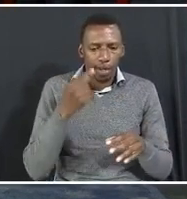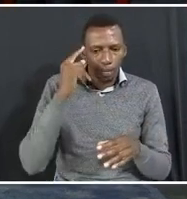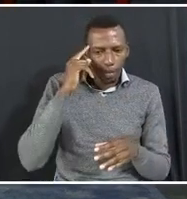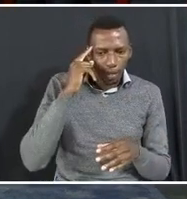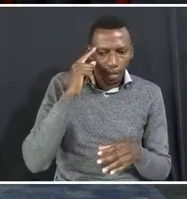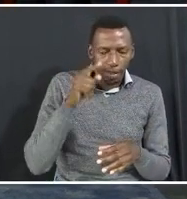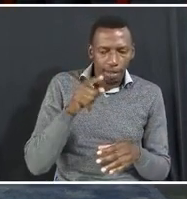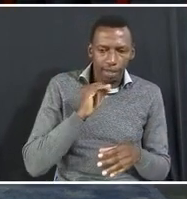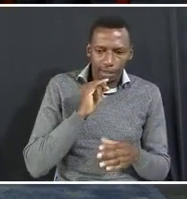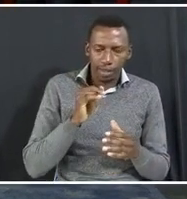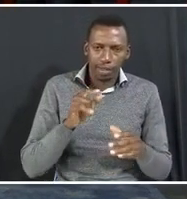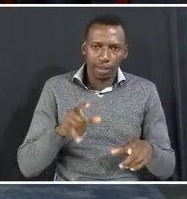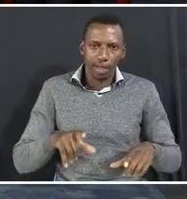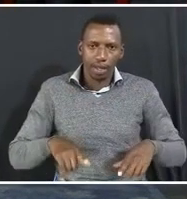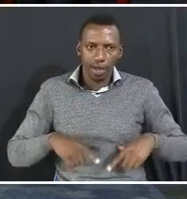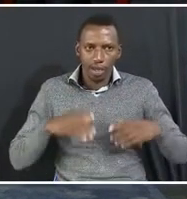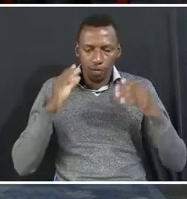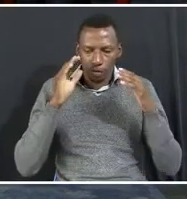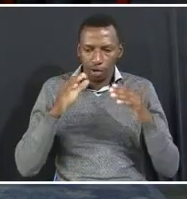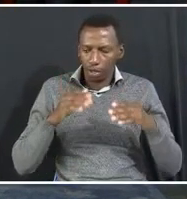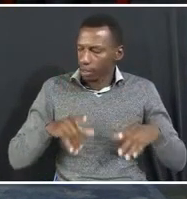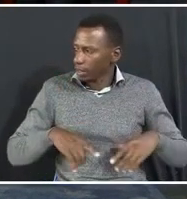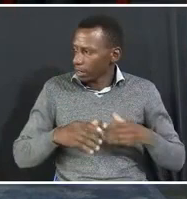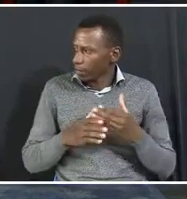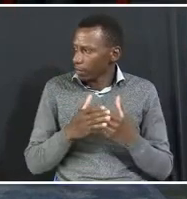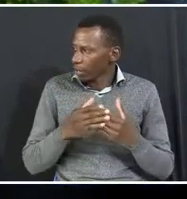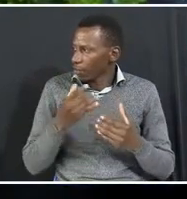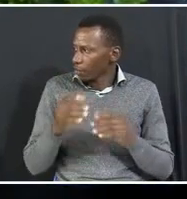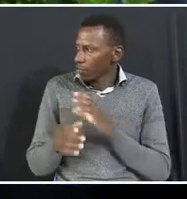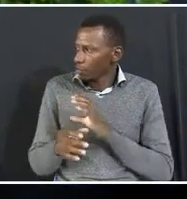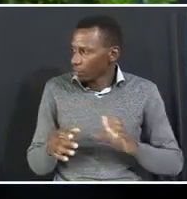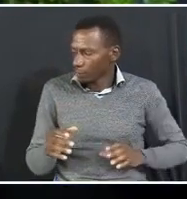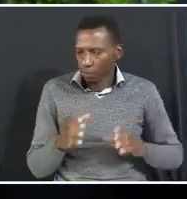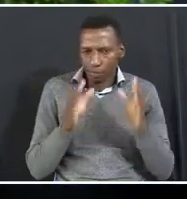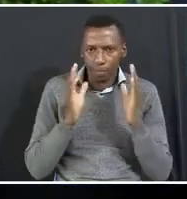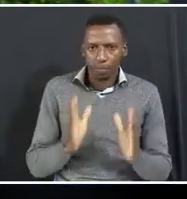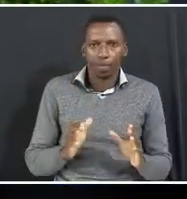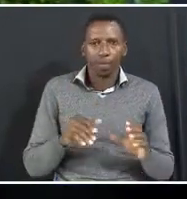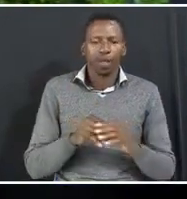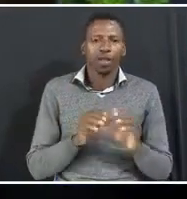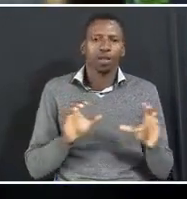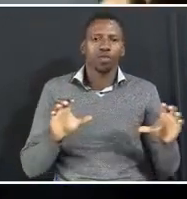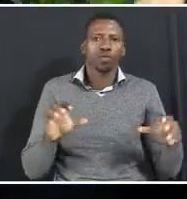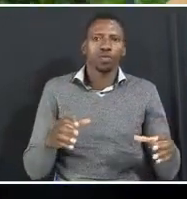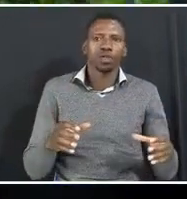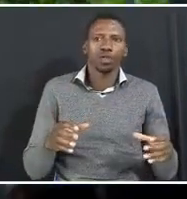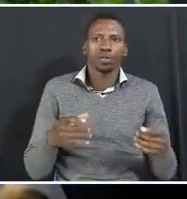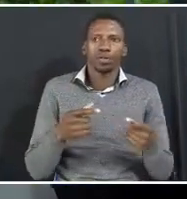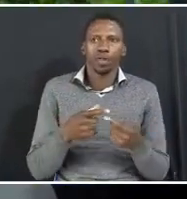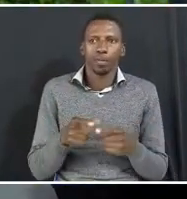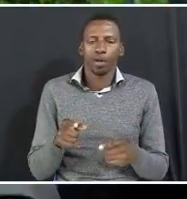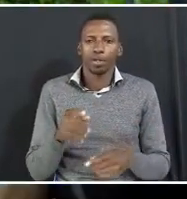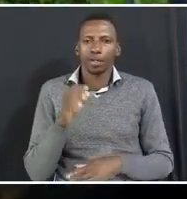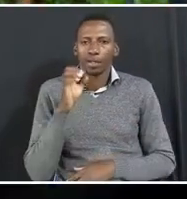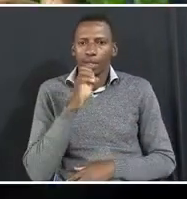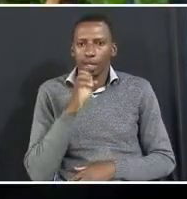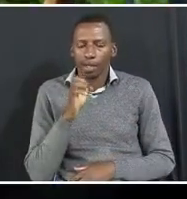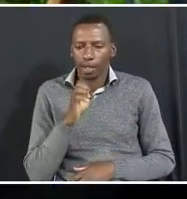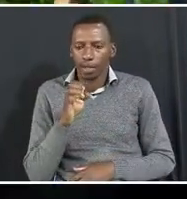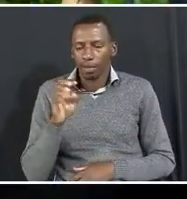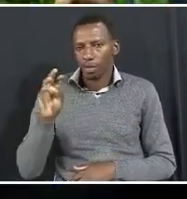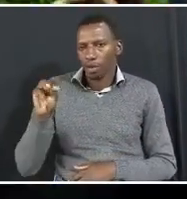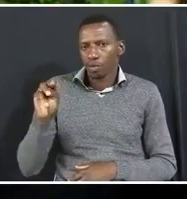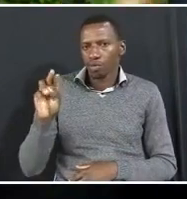at the welfare of Christians in the community. But then, Elder Munga, how